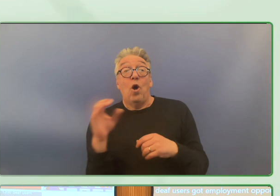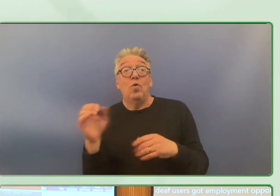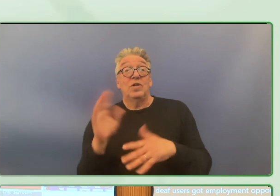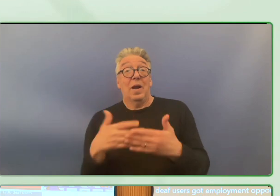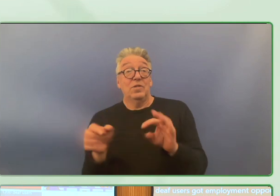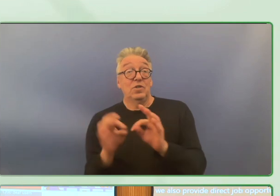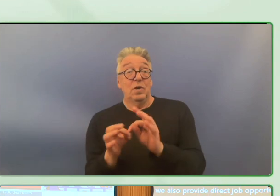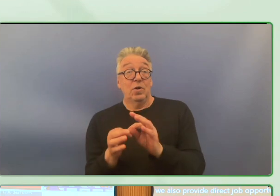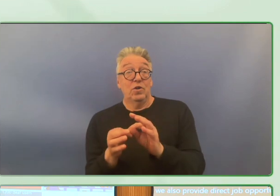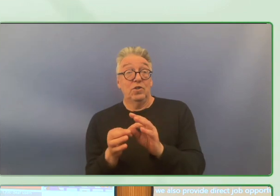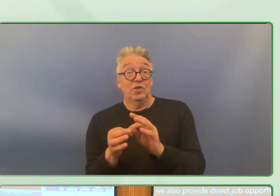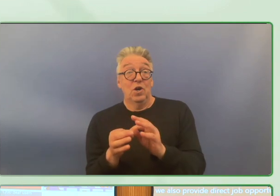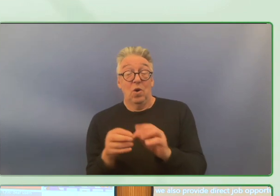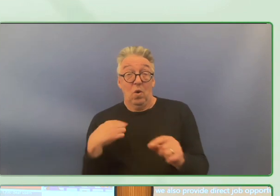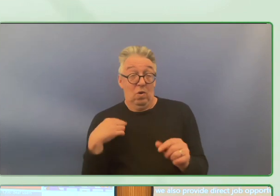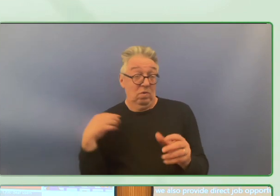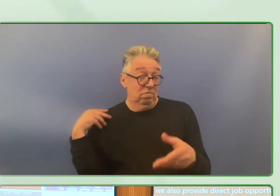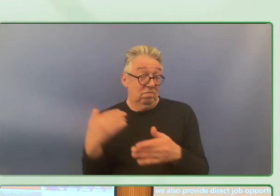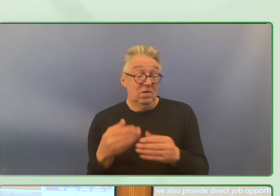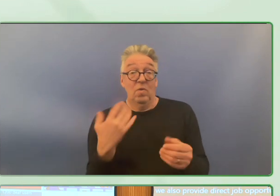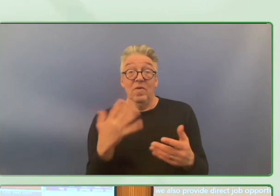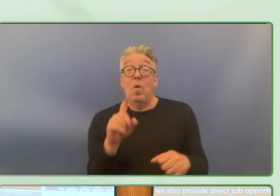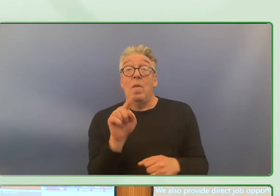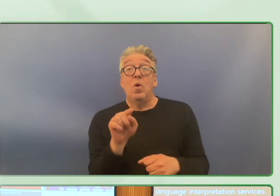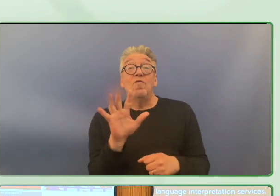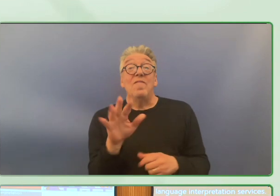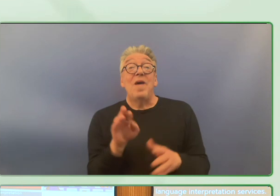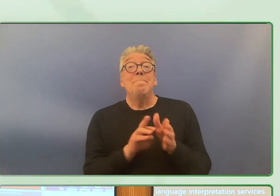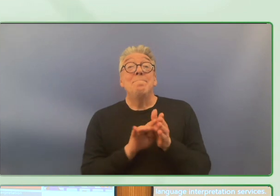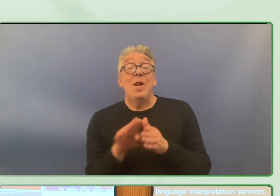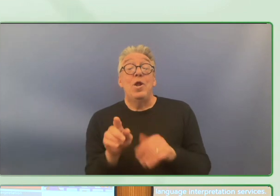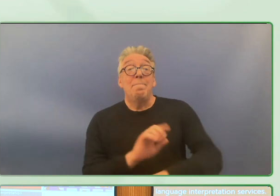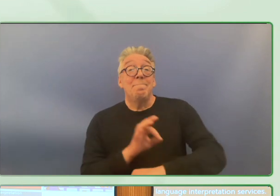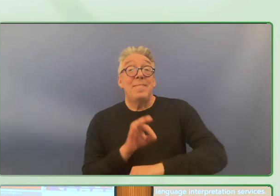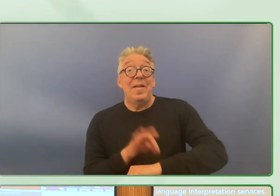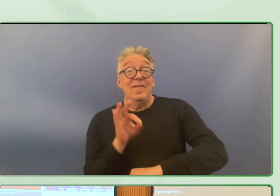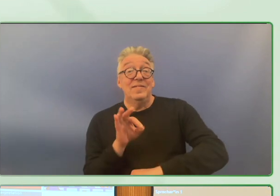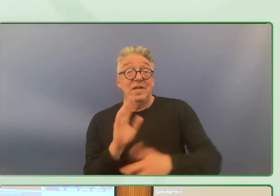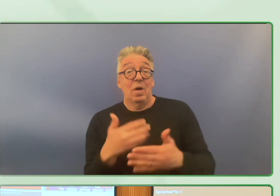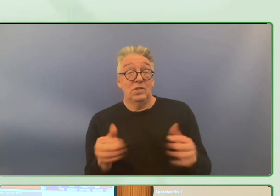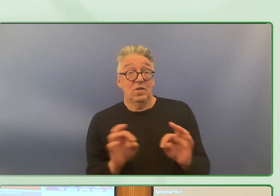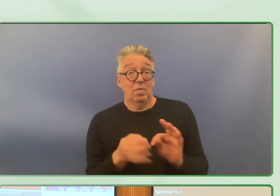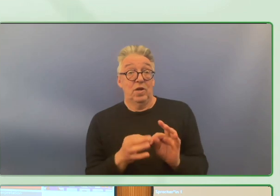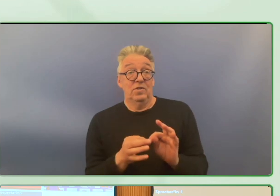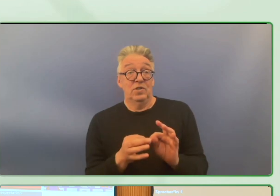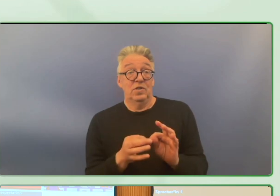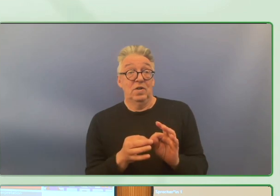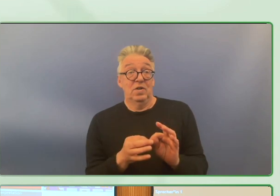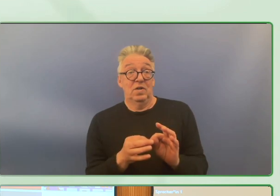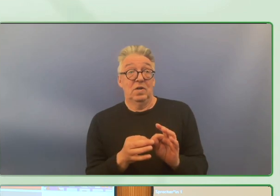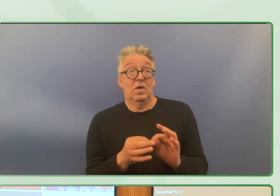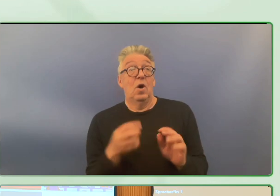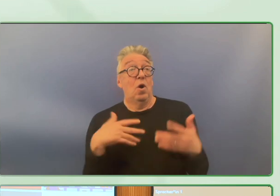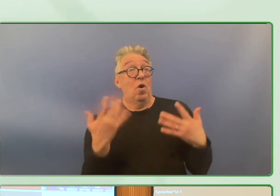sign language interpretation services. Here are some key clients, global clients, which we are working for last 4 years, such as Facebook,